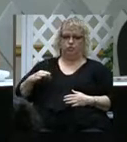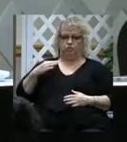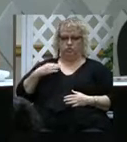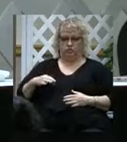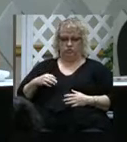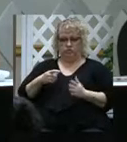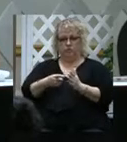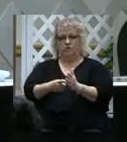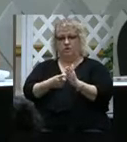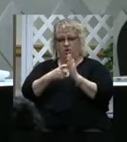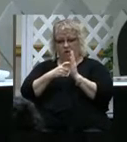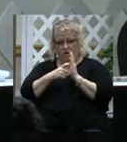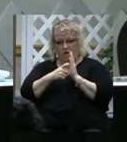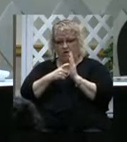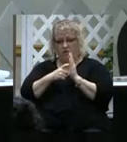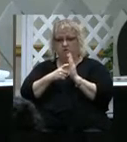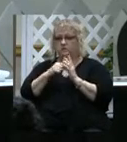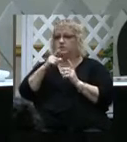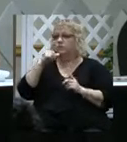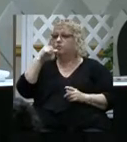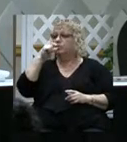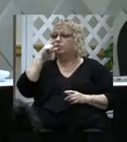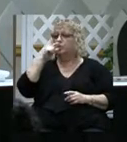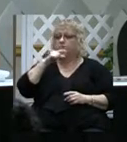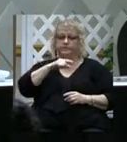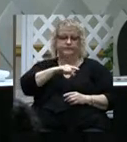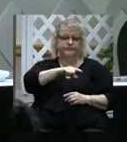are requiring that those